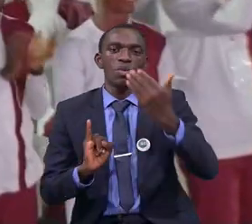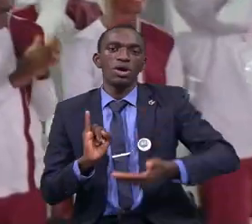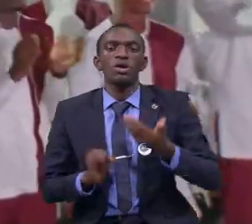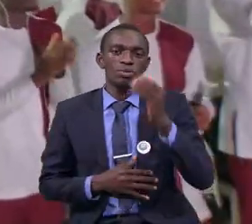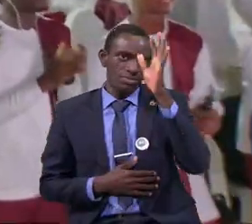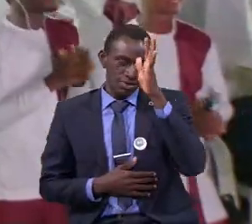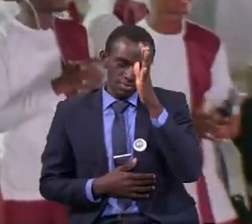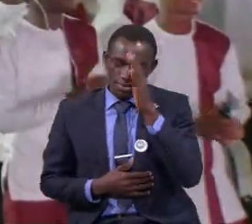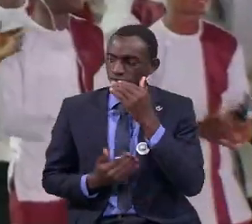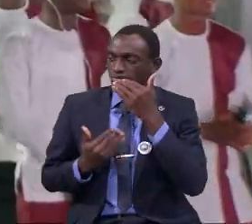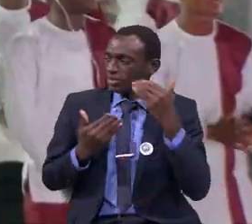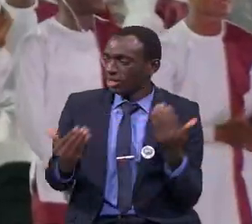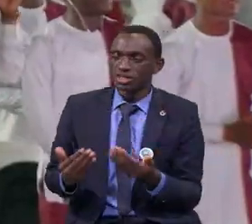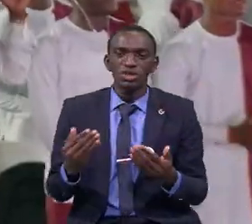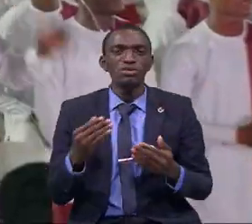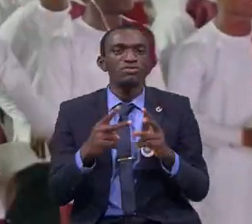Thank you very much, Pastor.